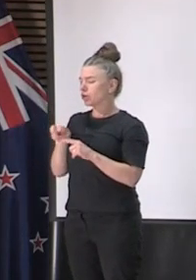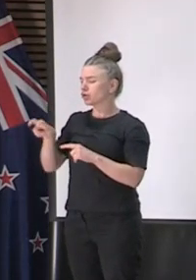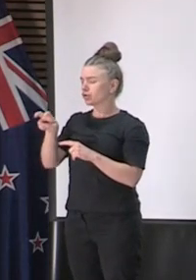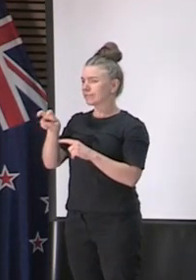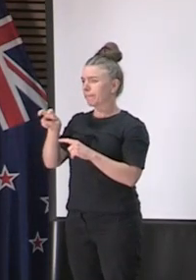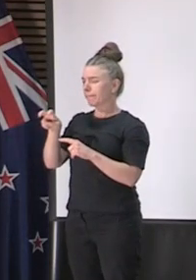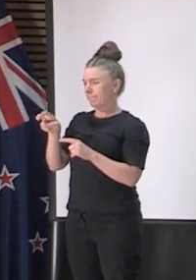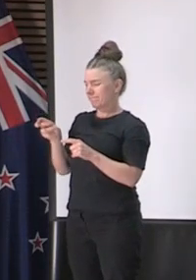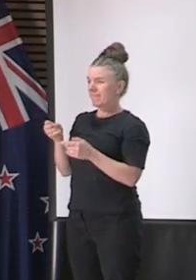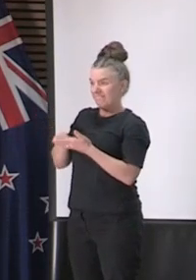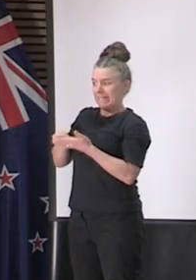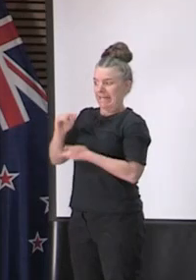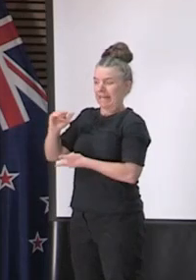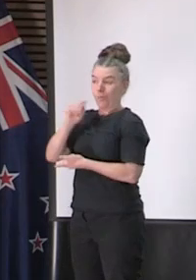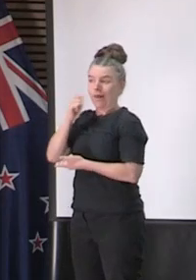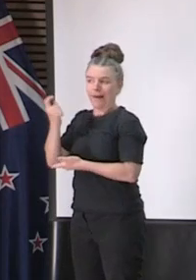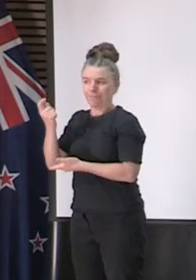well.